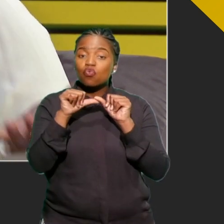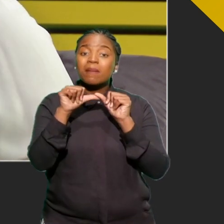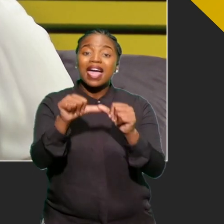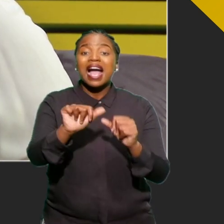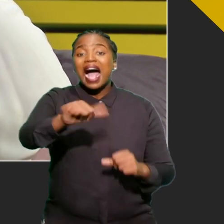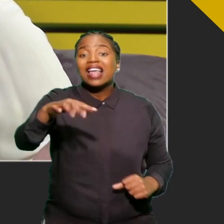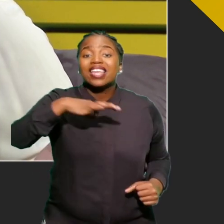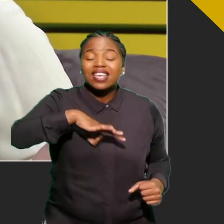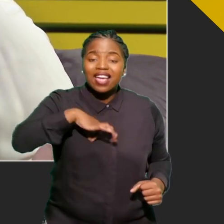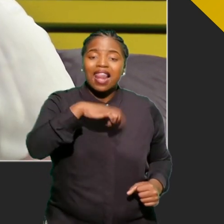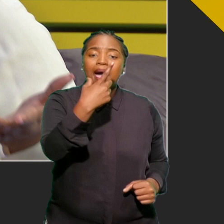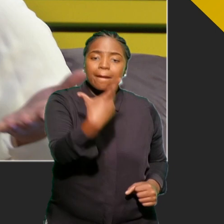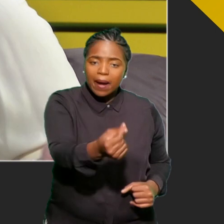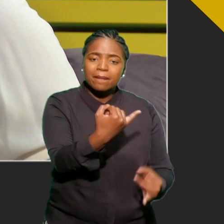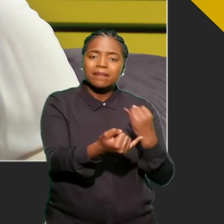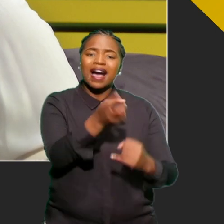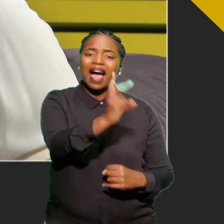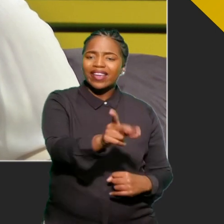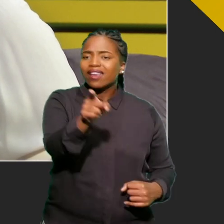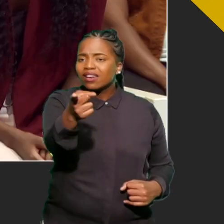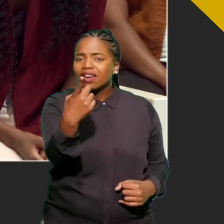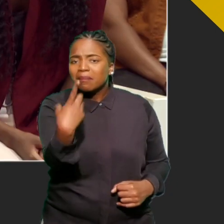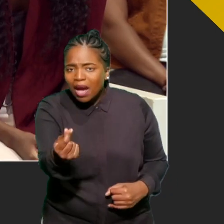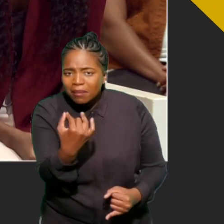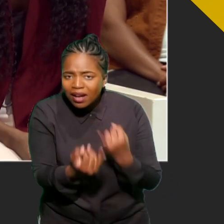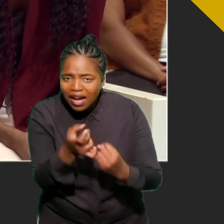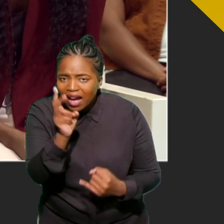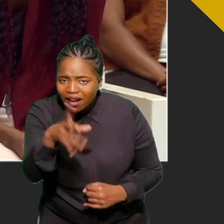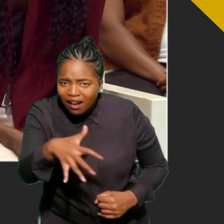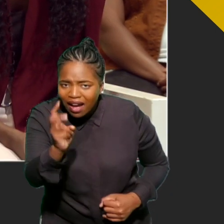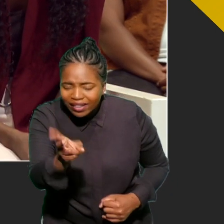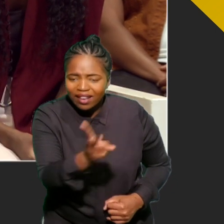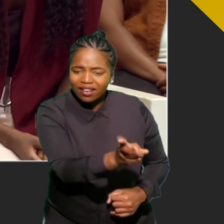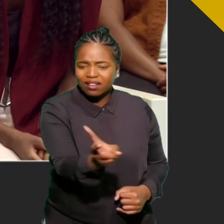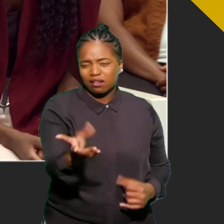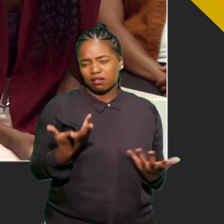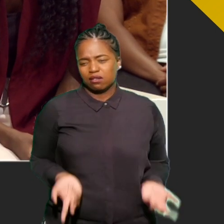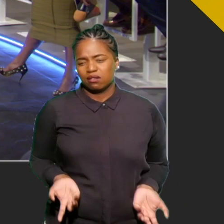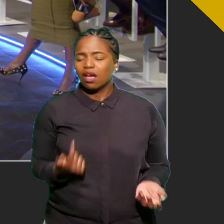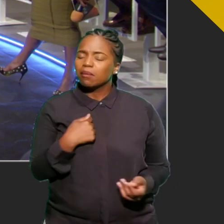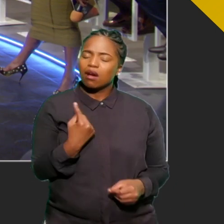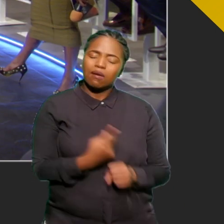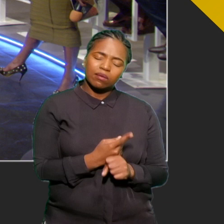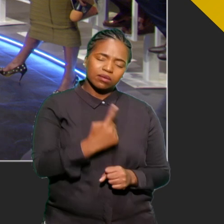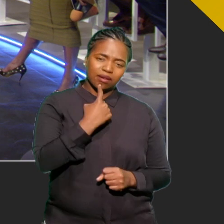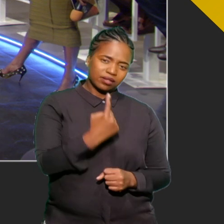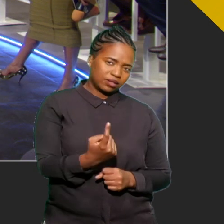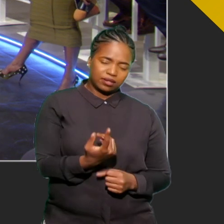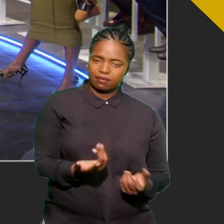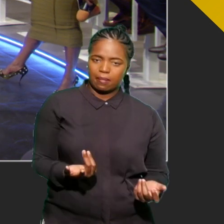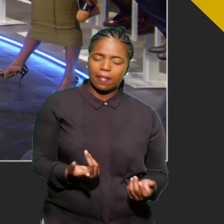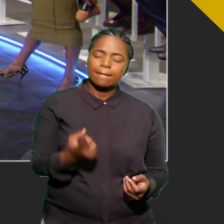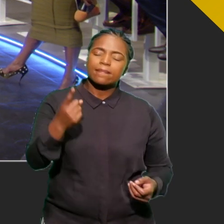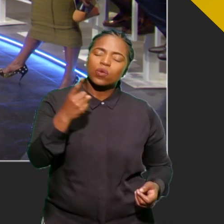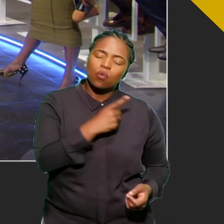to the next young girl and gets the next young girl pregnant. Hey. And that's what I always argue. Nahore,